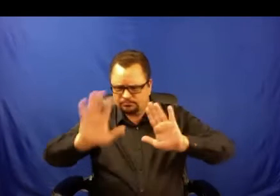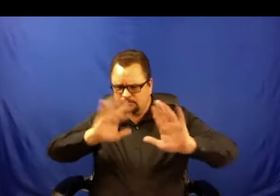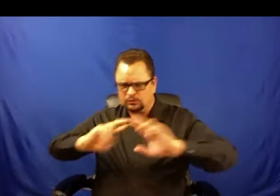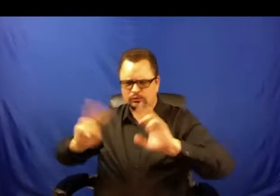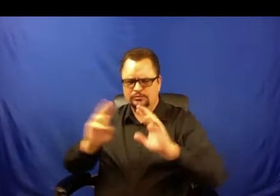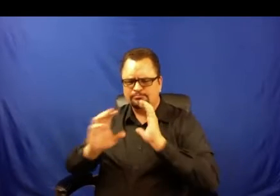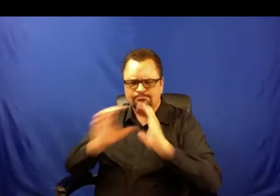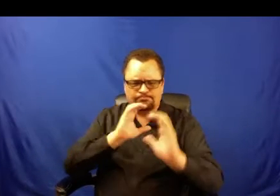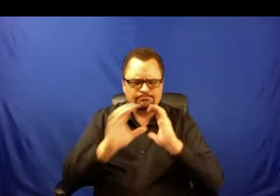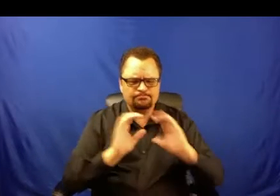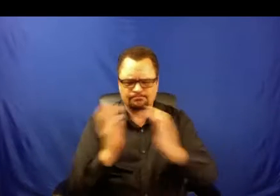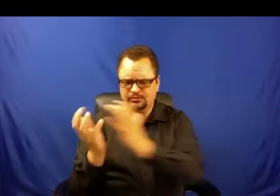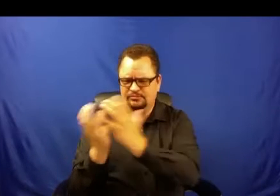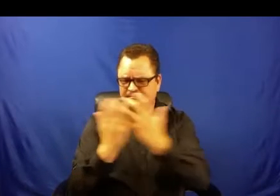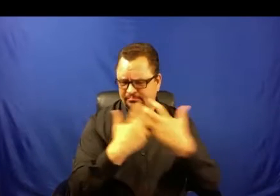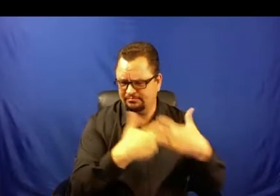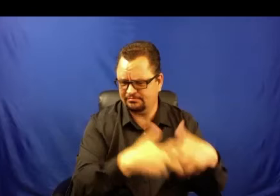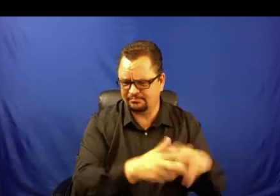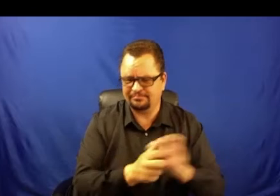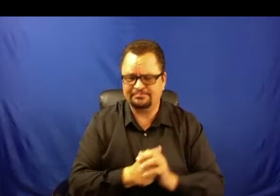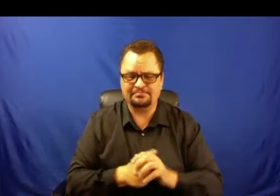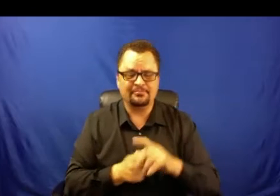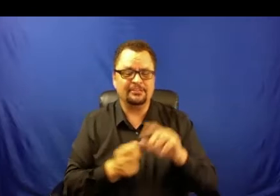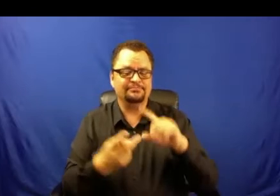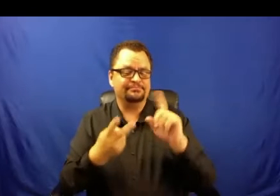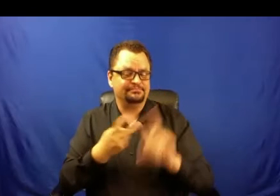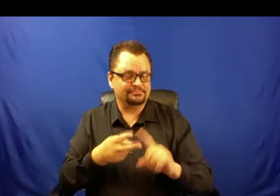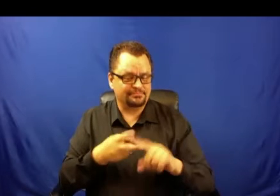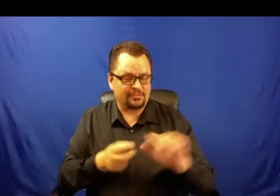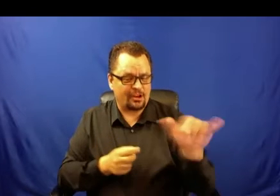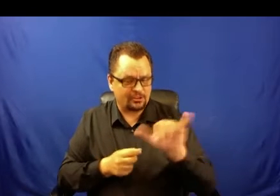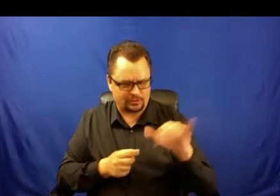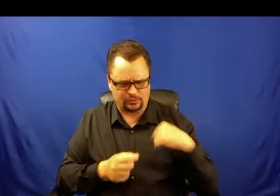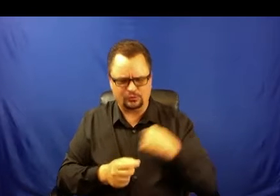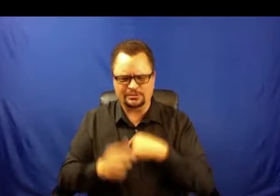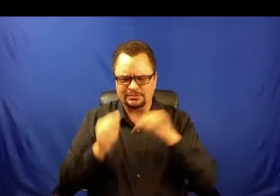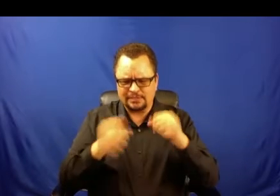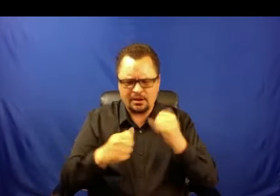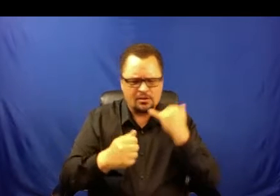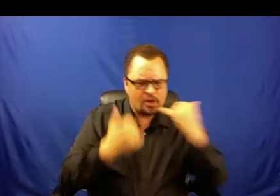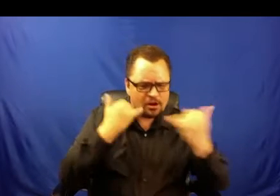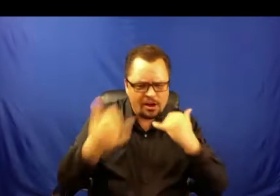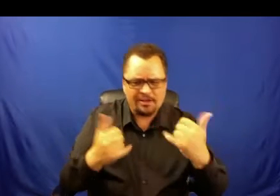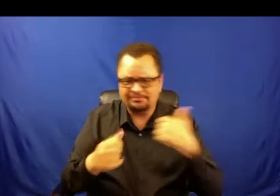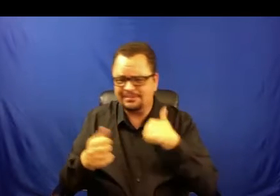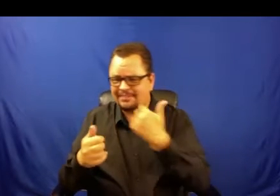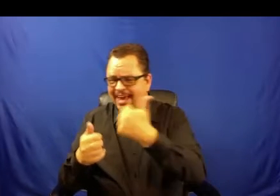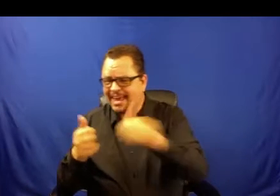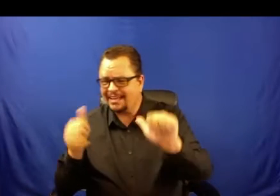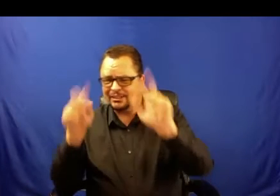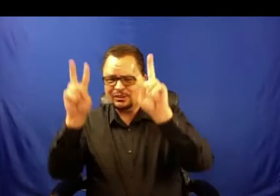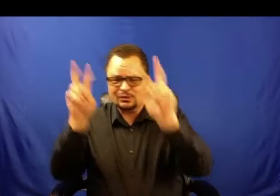if they have any specific topics that they're interested in hearing about. Next slide.